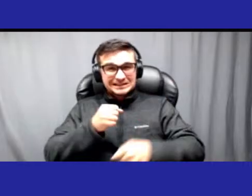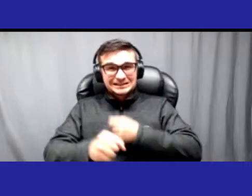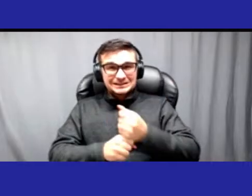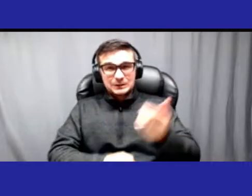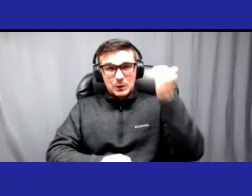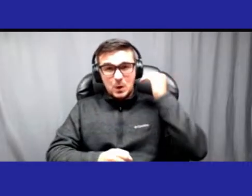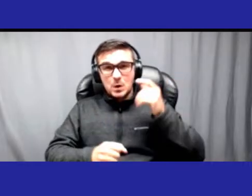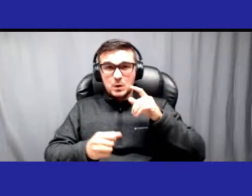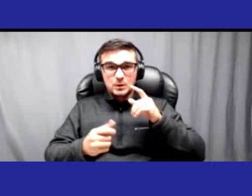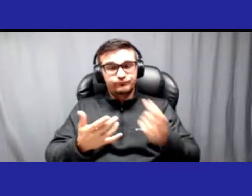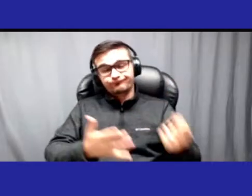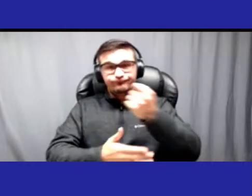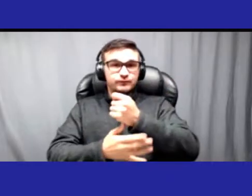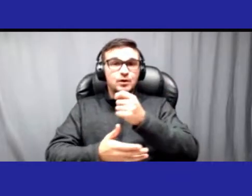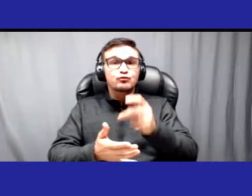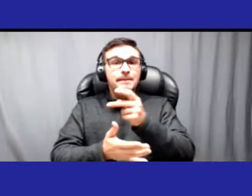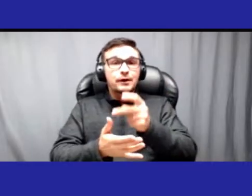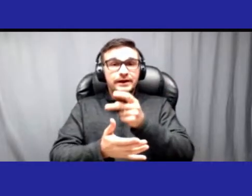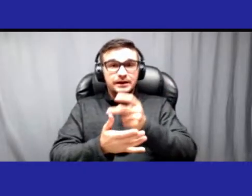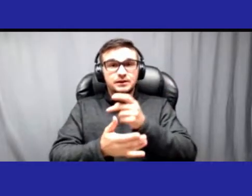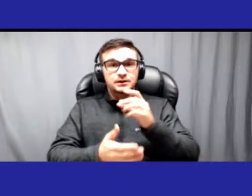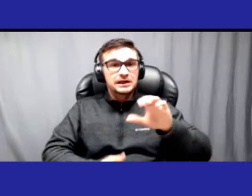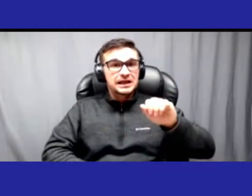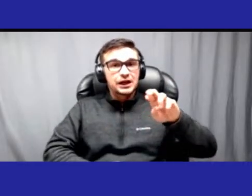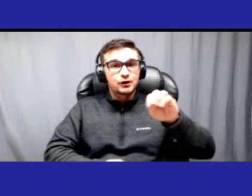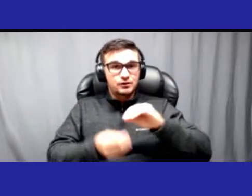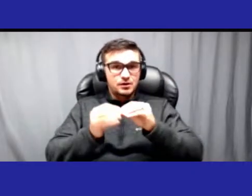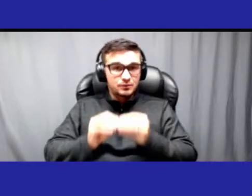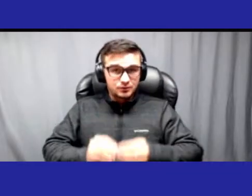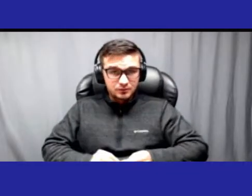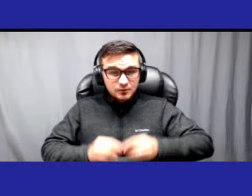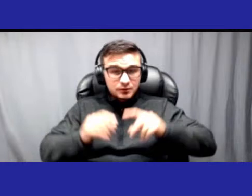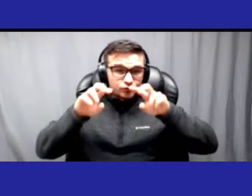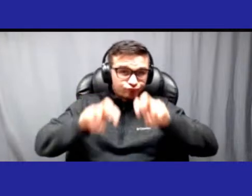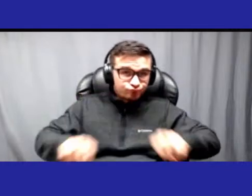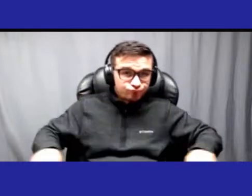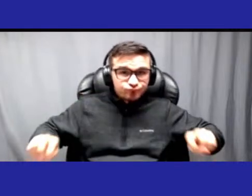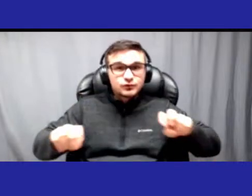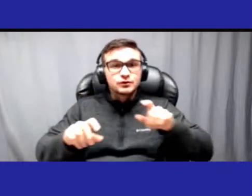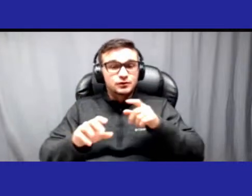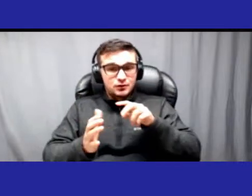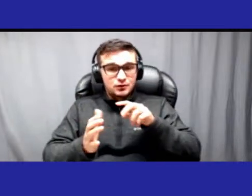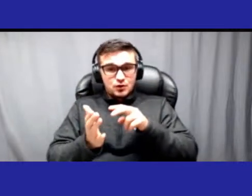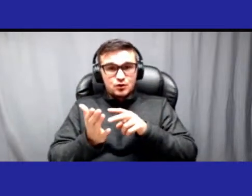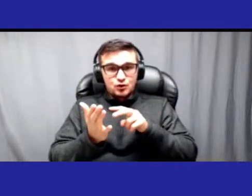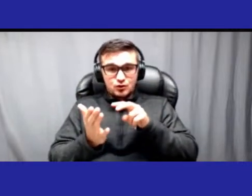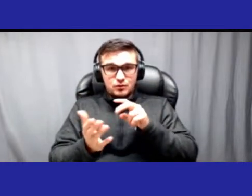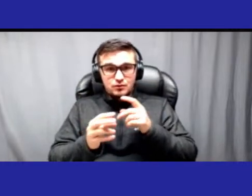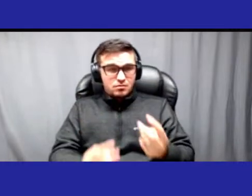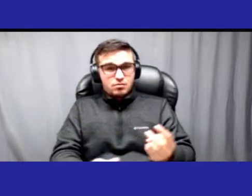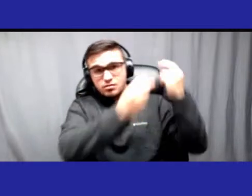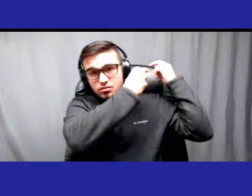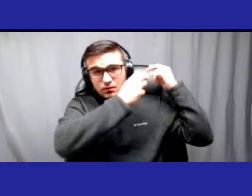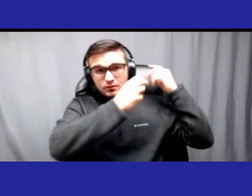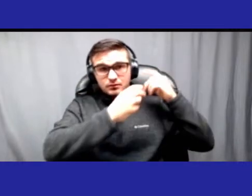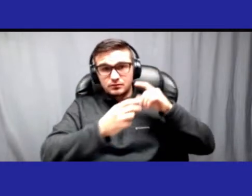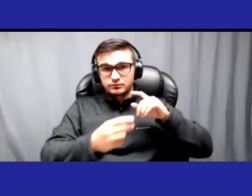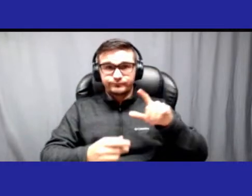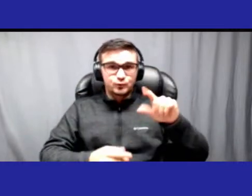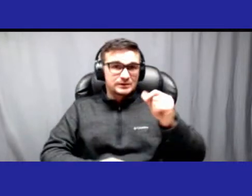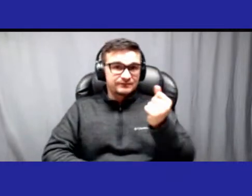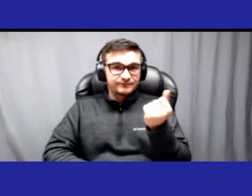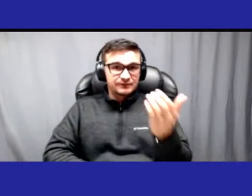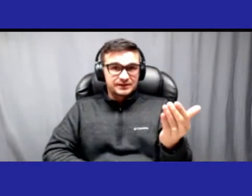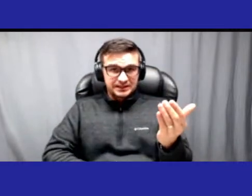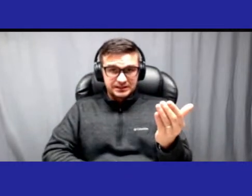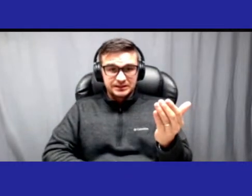primary care numbers. When we started to look at this, we did a retrospective, so we were able to track the data back to 2015. So this is what it looked